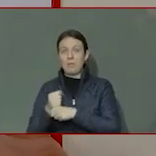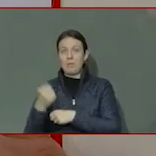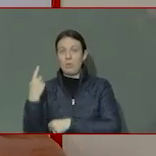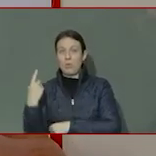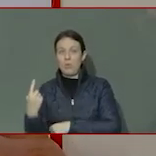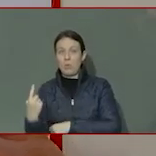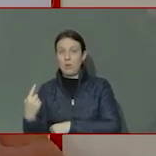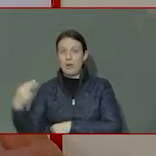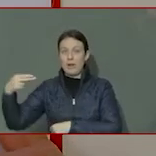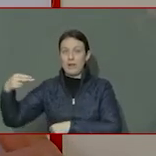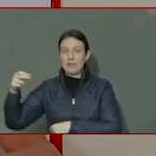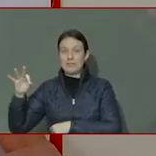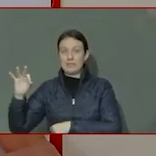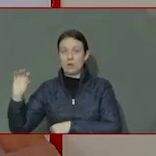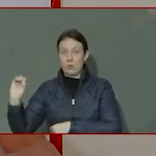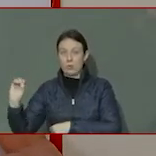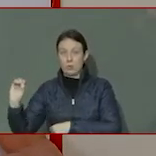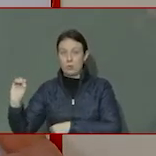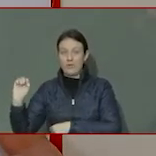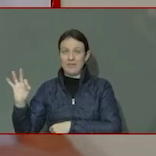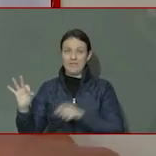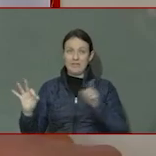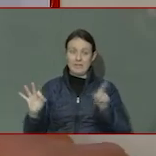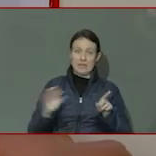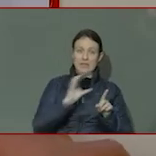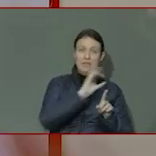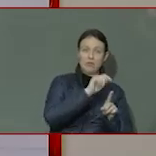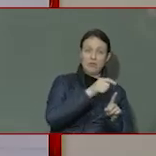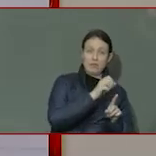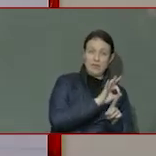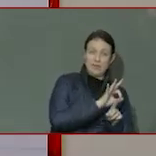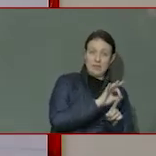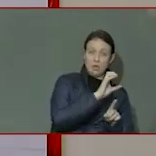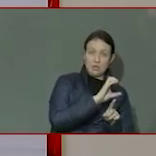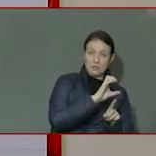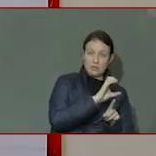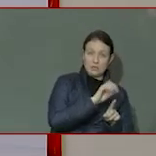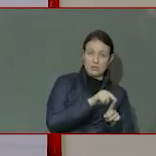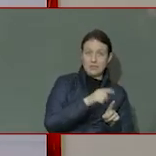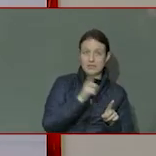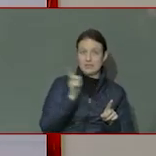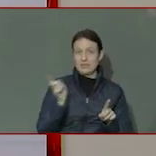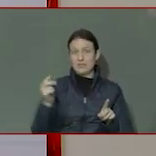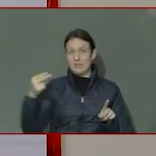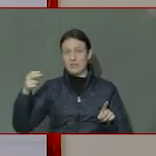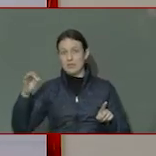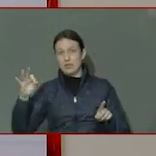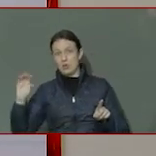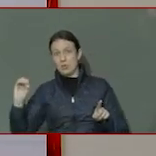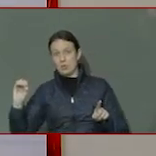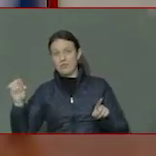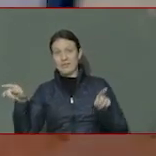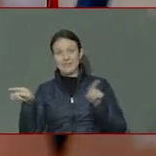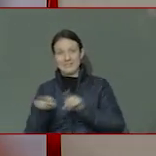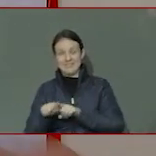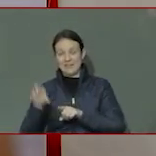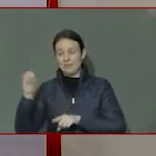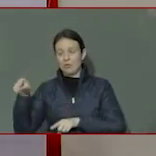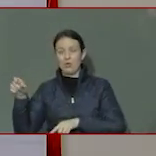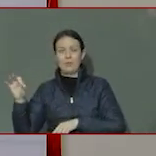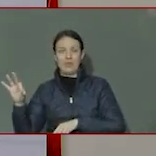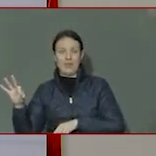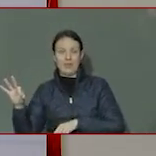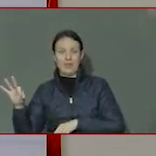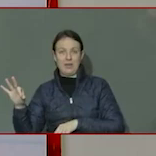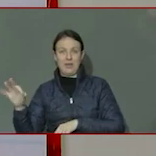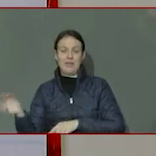if the concentration of the acid is 0,3, the concentration of the hydronium ions is also 0,3, and we